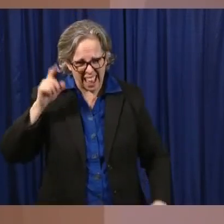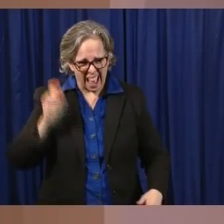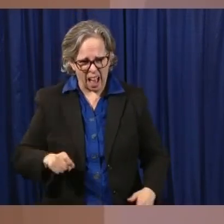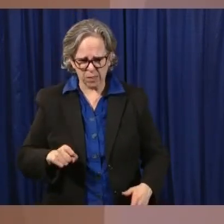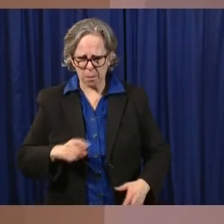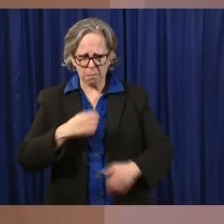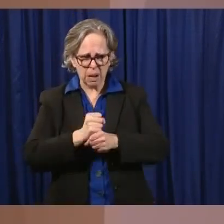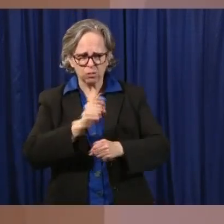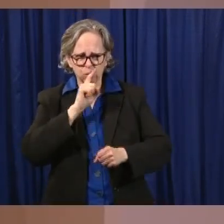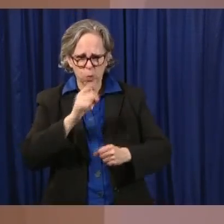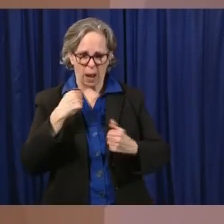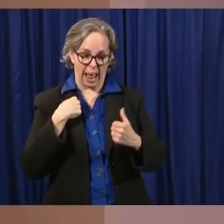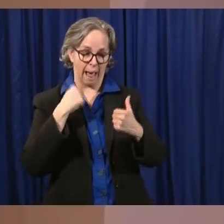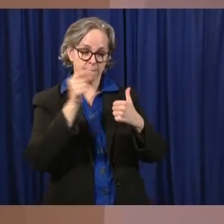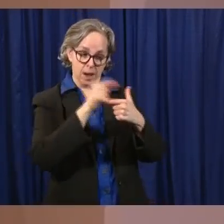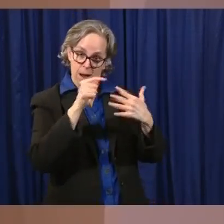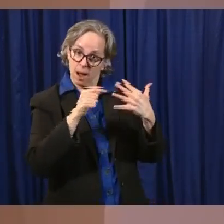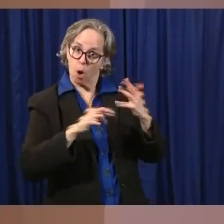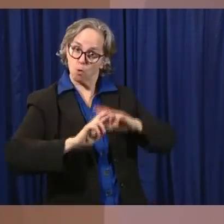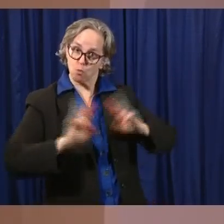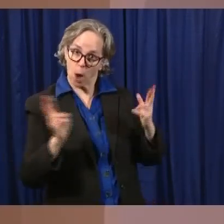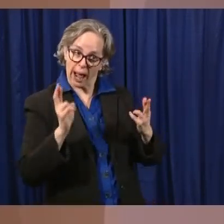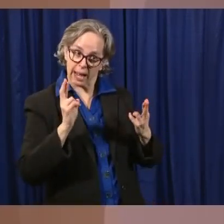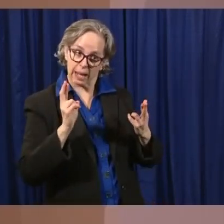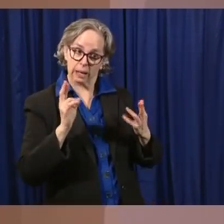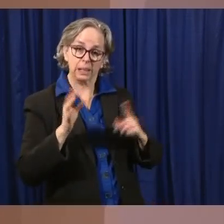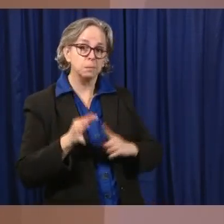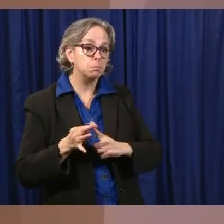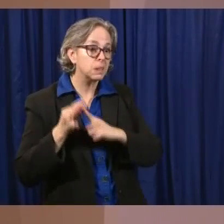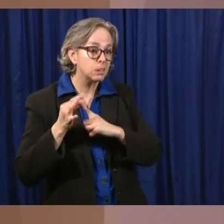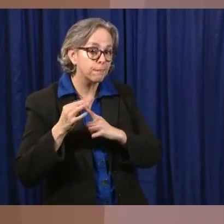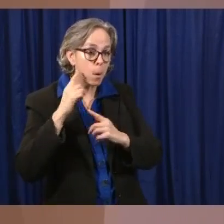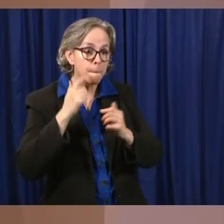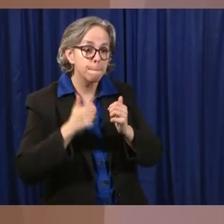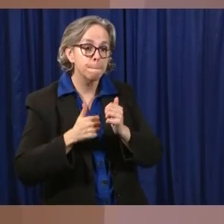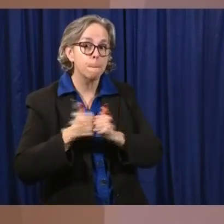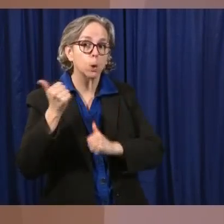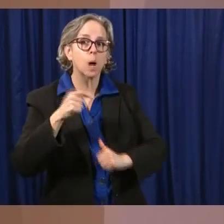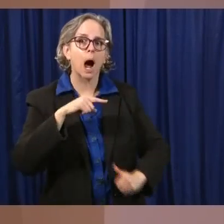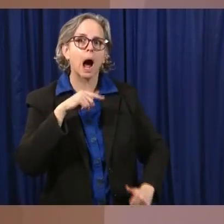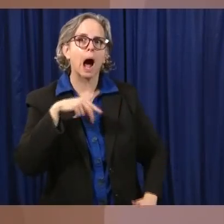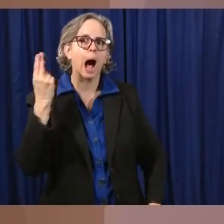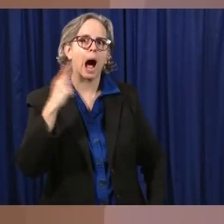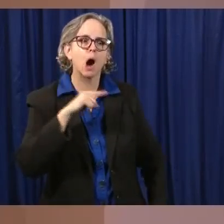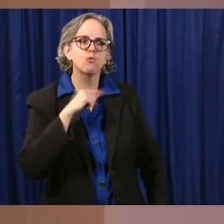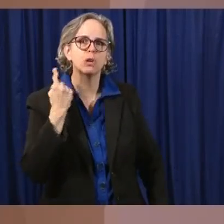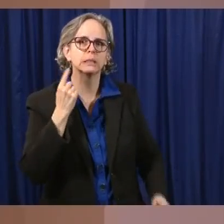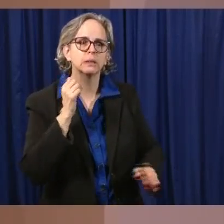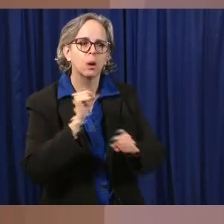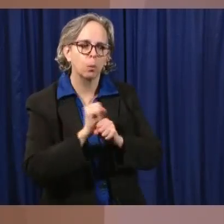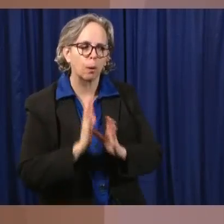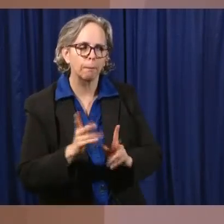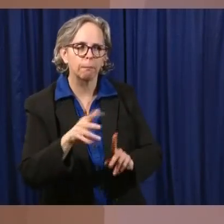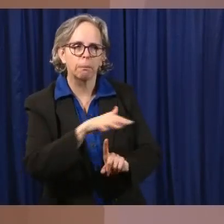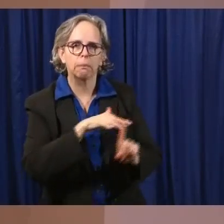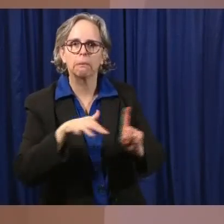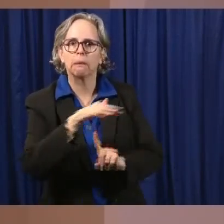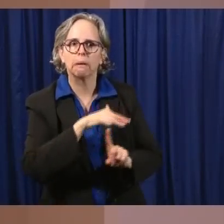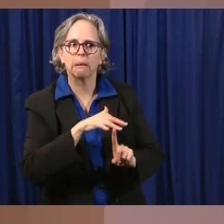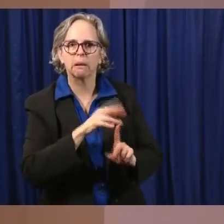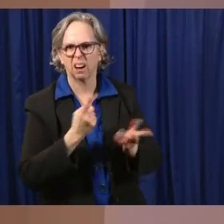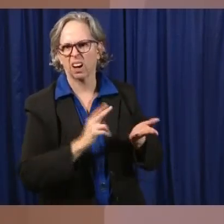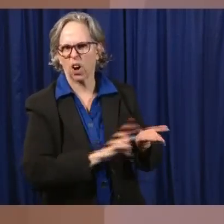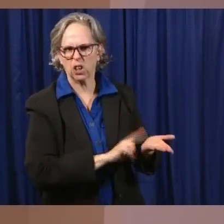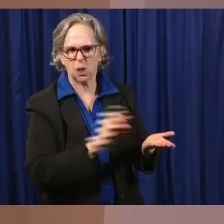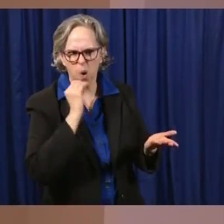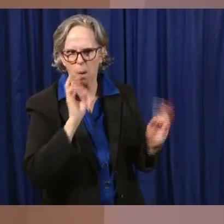available, particularly for the most vulnerable workplace settings, before you can begin to expand. That is a